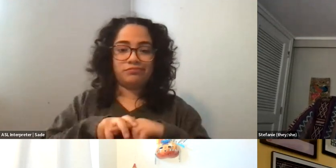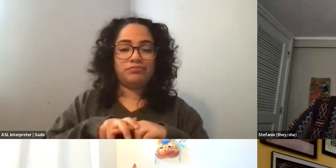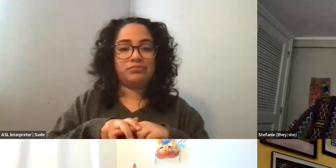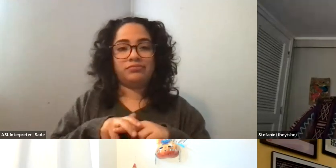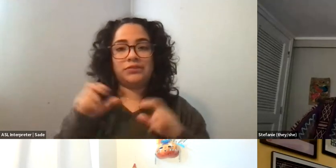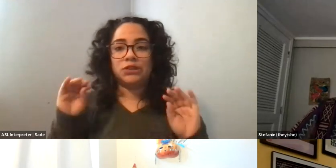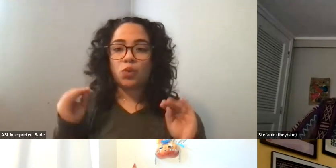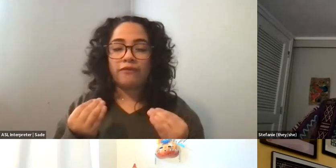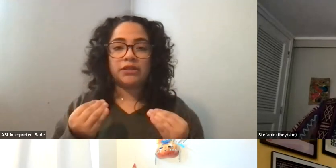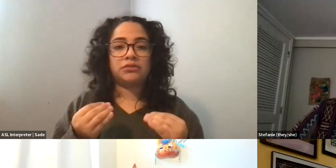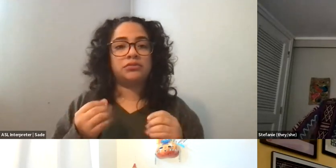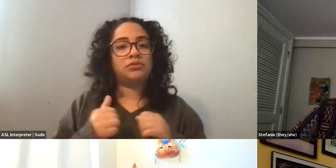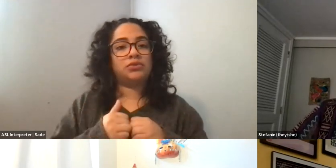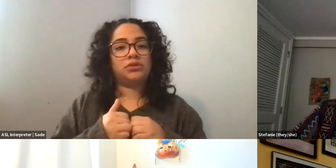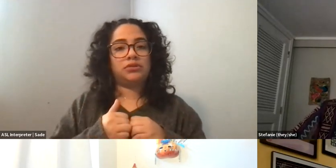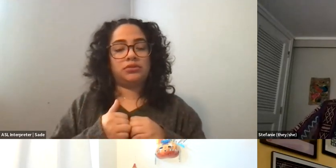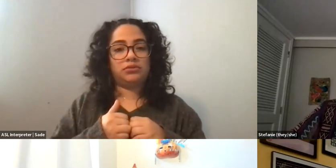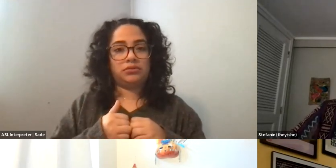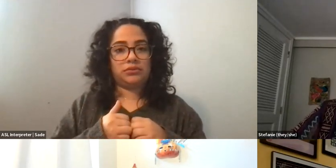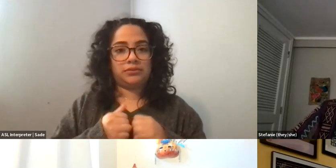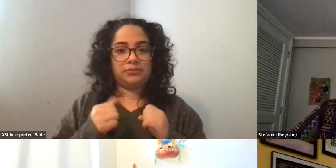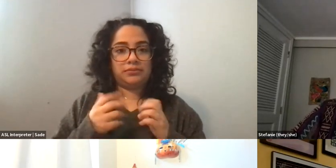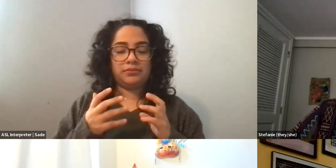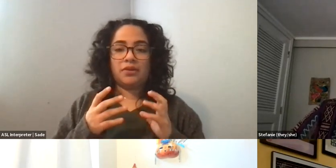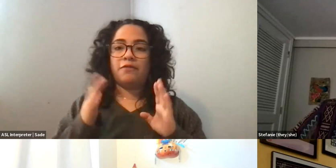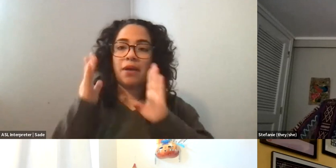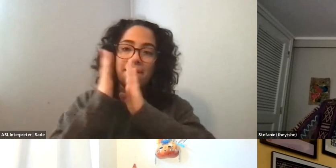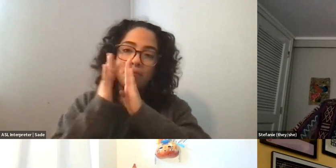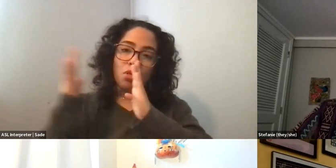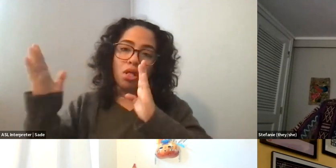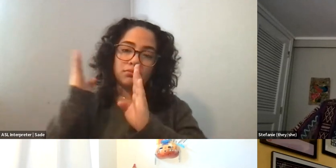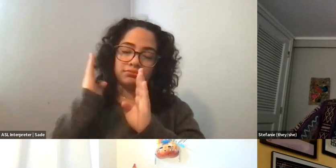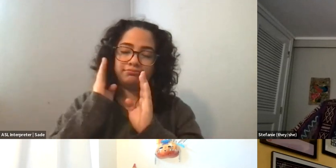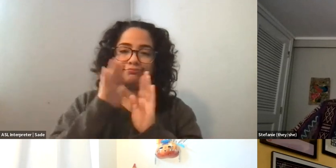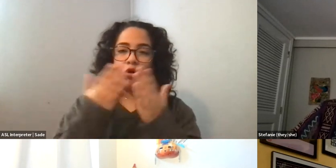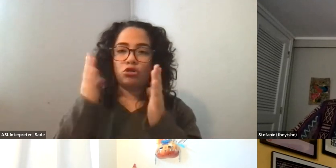sitting in an office with a bunch of my lineage and books behind me.